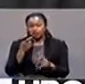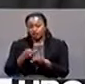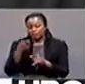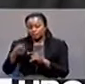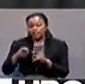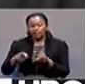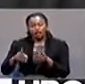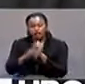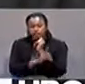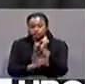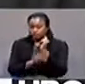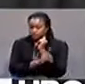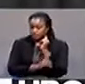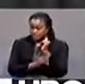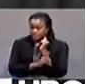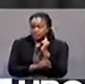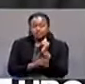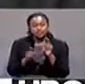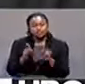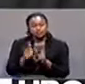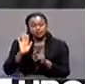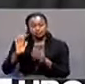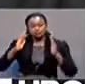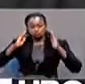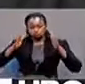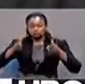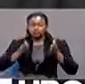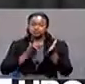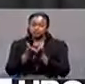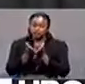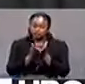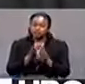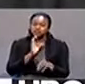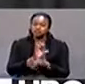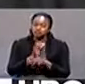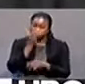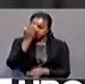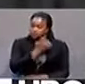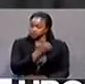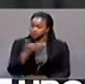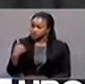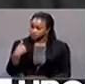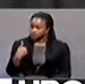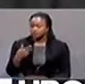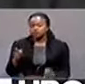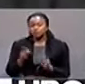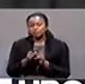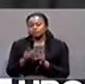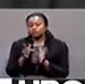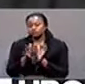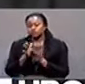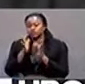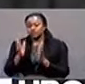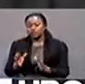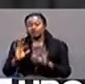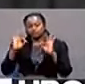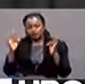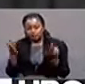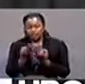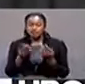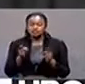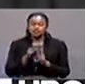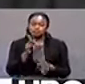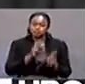Kampala, and for his dedicated service to the Roman Catholic Church, the Christian family, and the people of